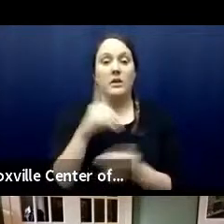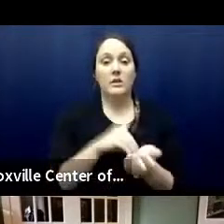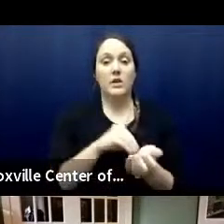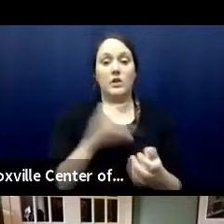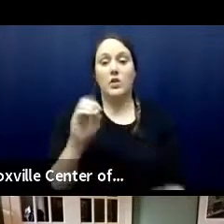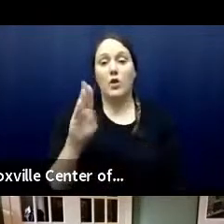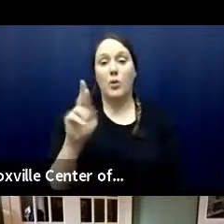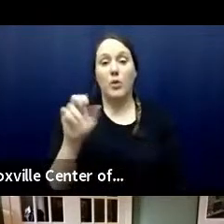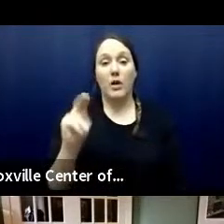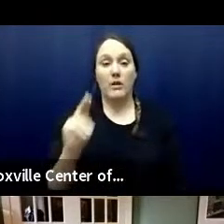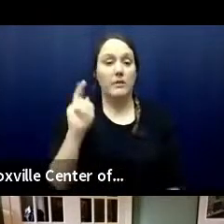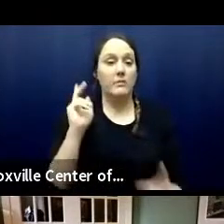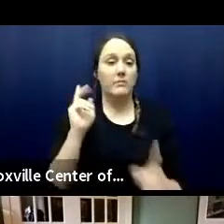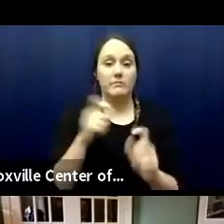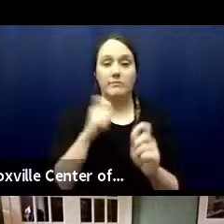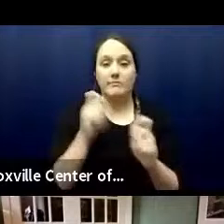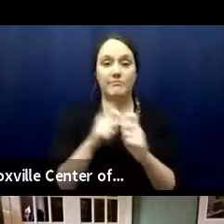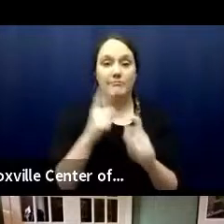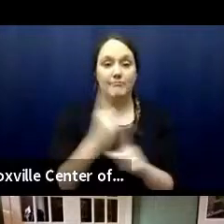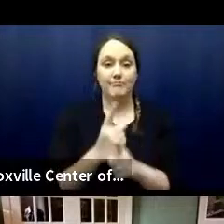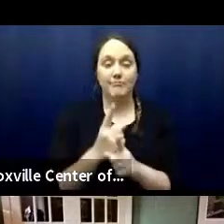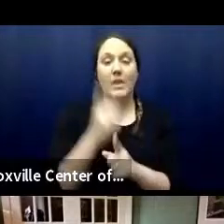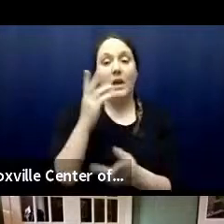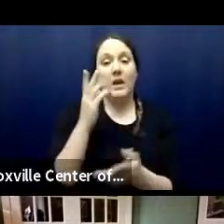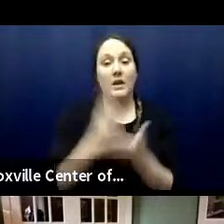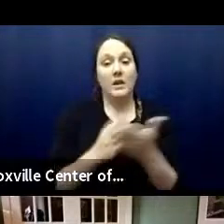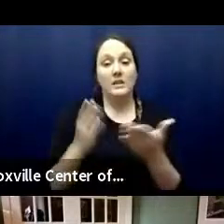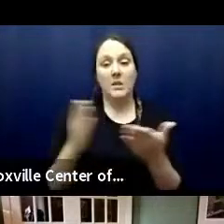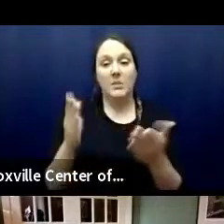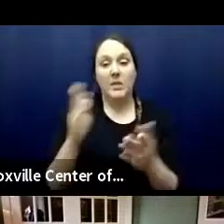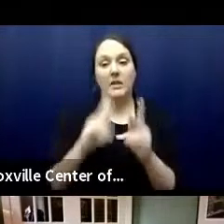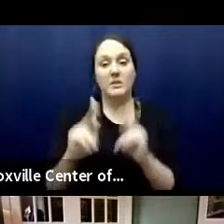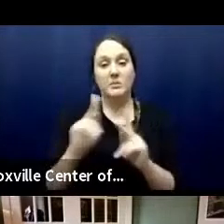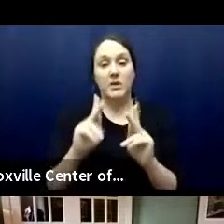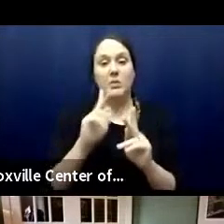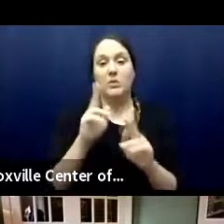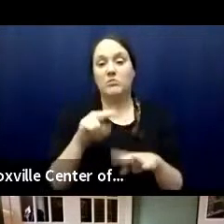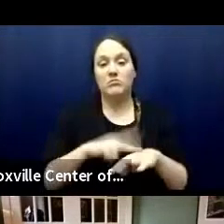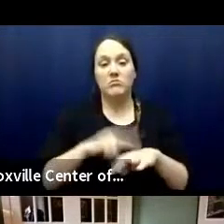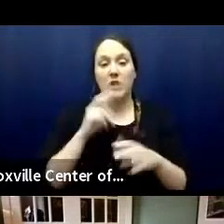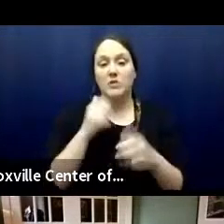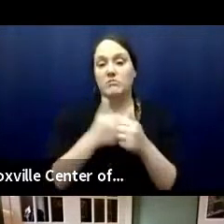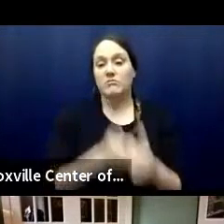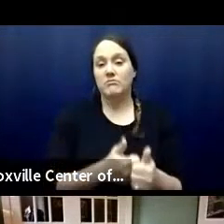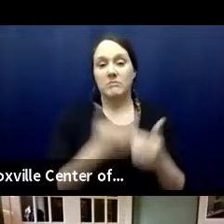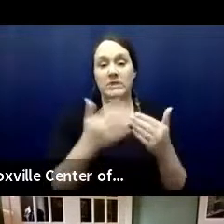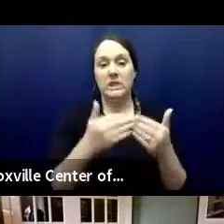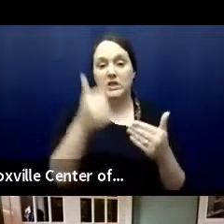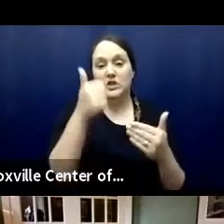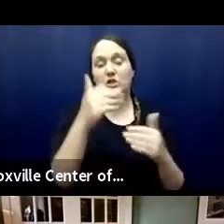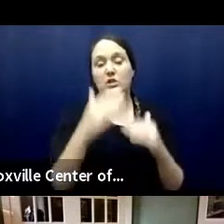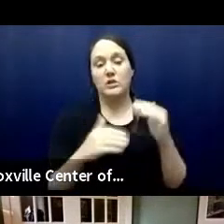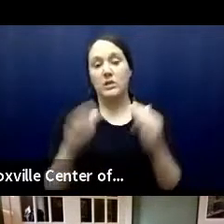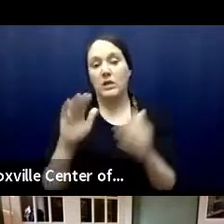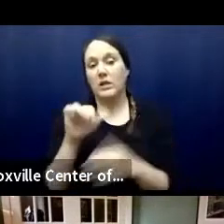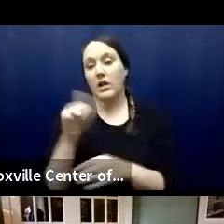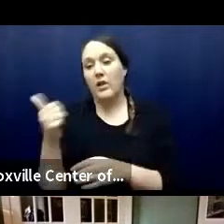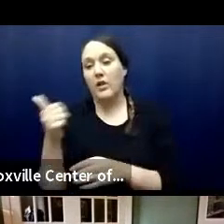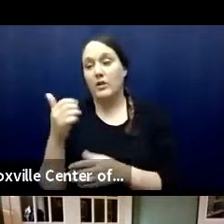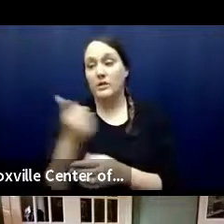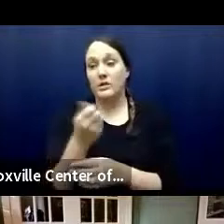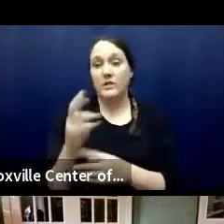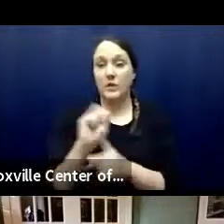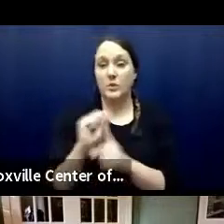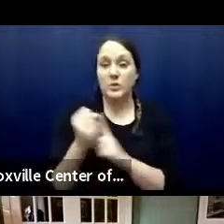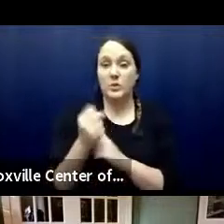some things that people are going to just naturally comply with much more easily than other things. And in many cases, you just can't get them to do it. I mean,